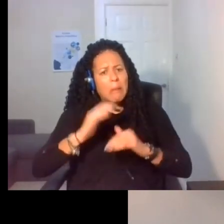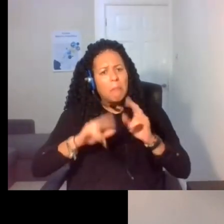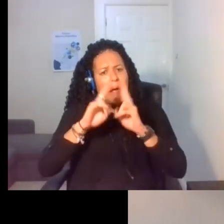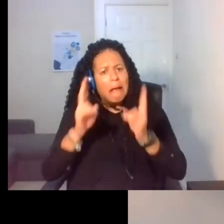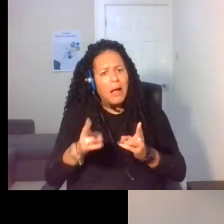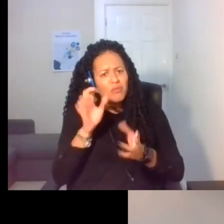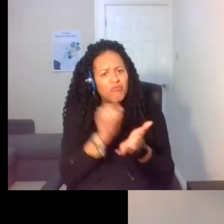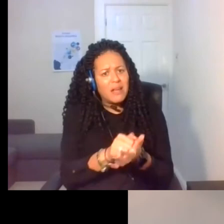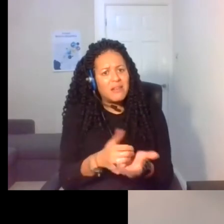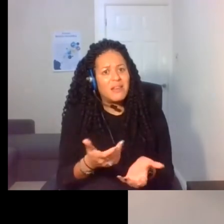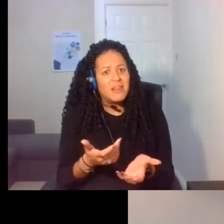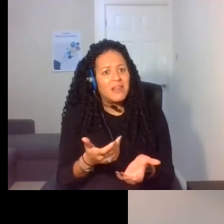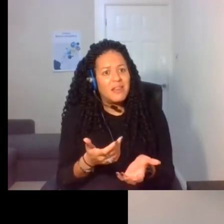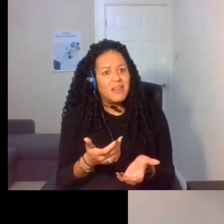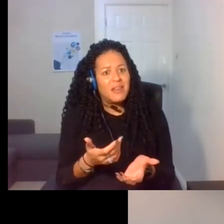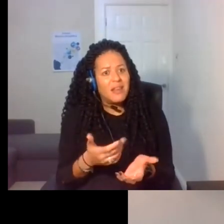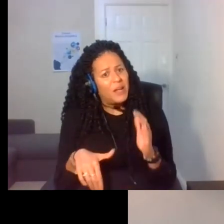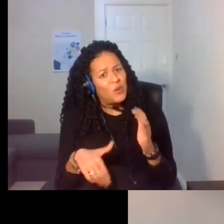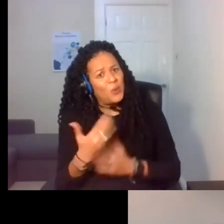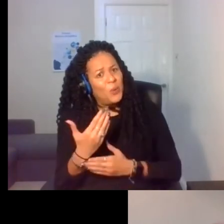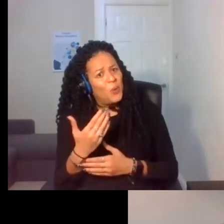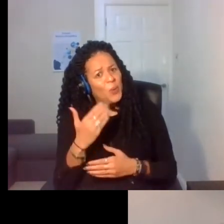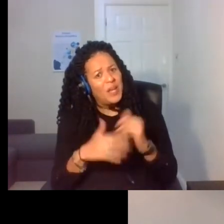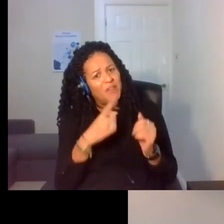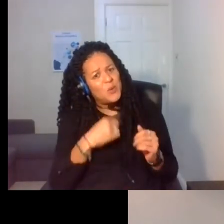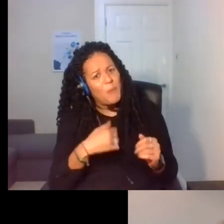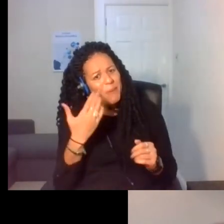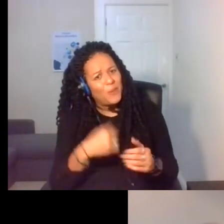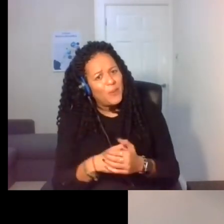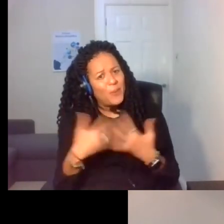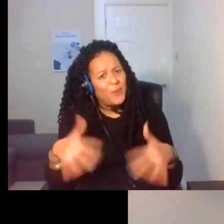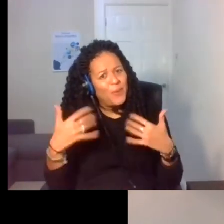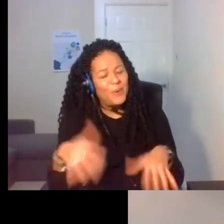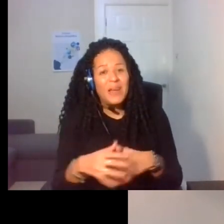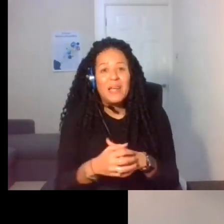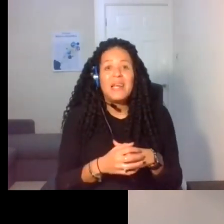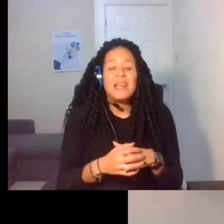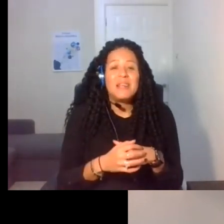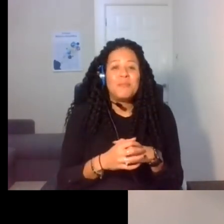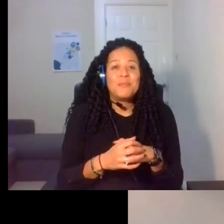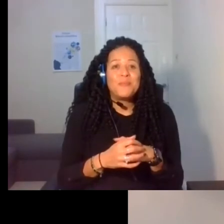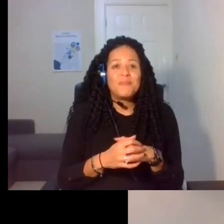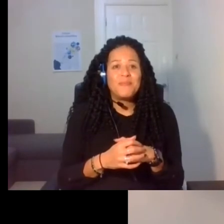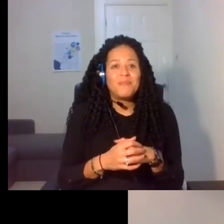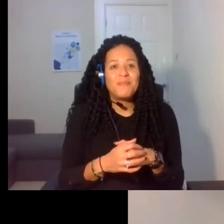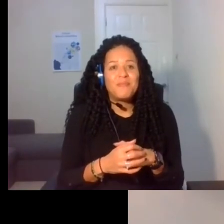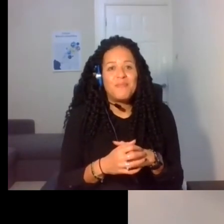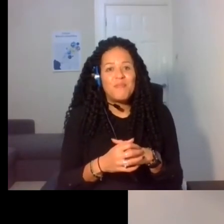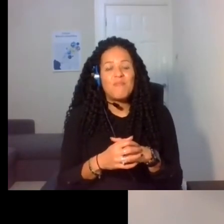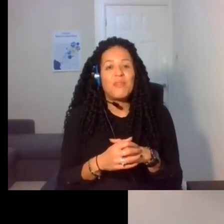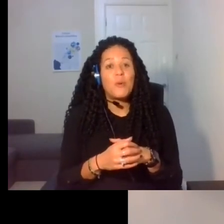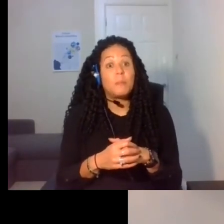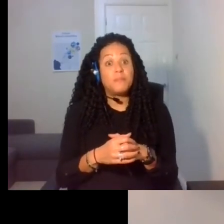down. That was something new that you hadn't told me before. So that was a really nice thing to discover.